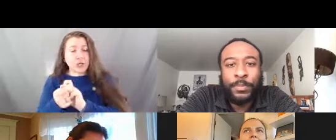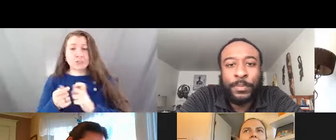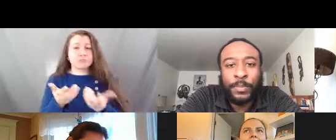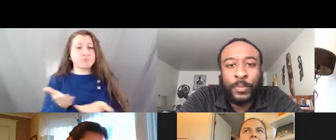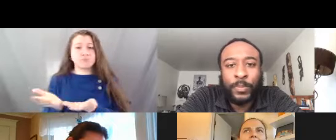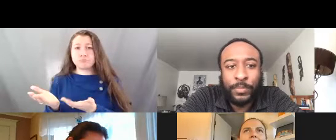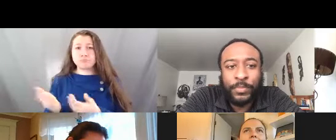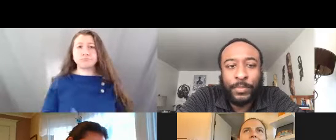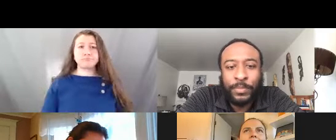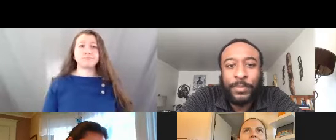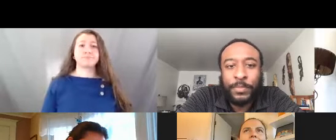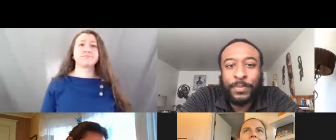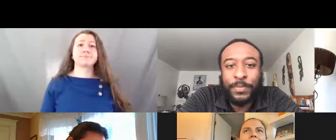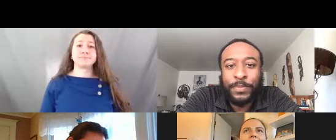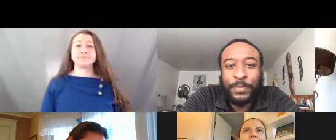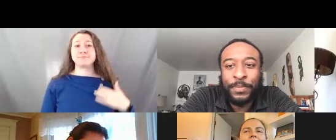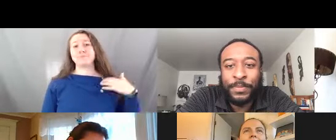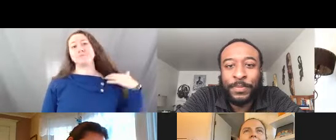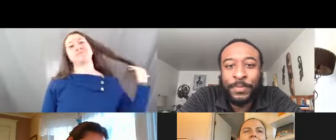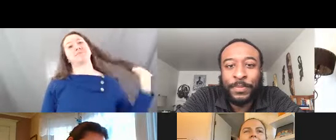I think I'll go first. Okay.